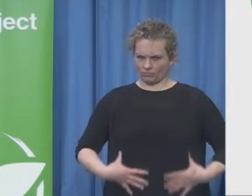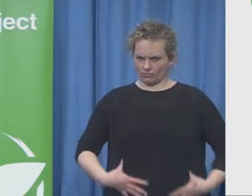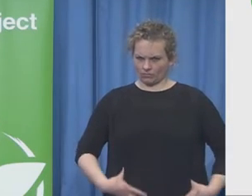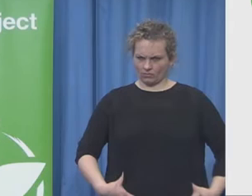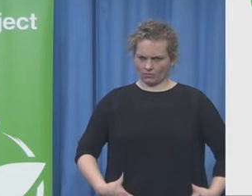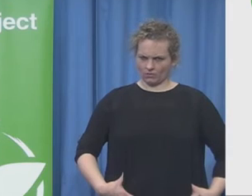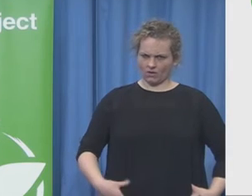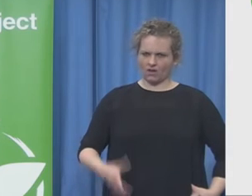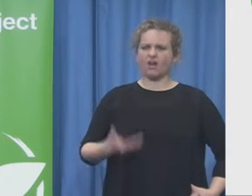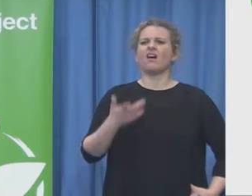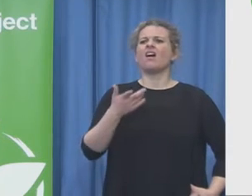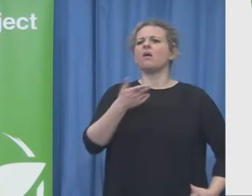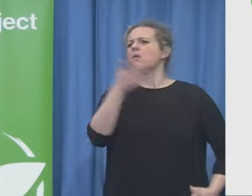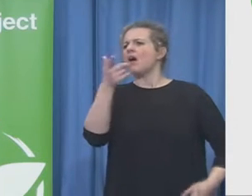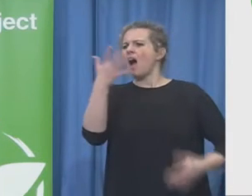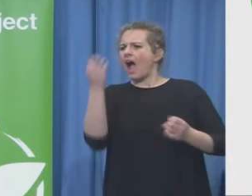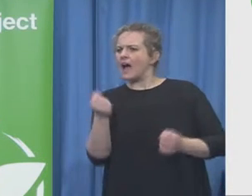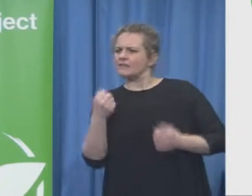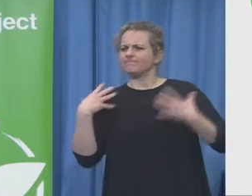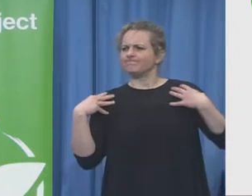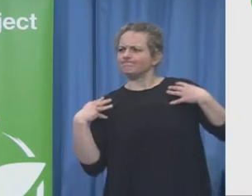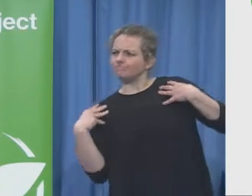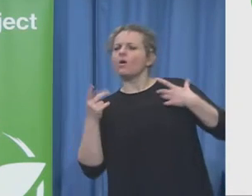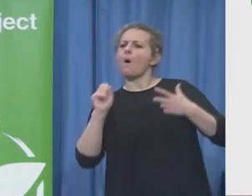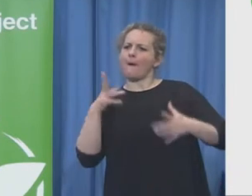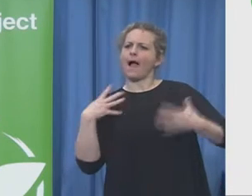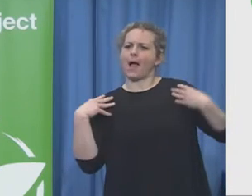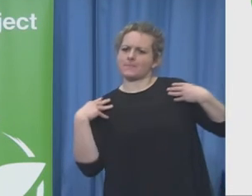straight, try to